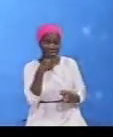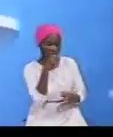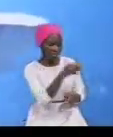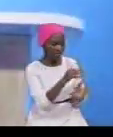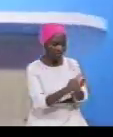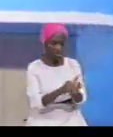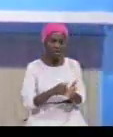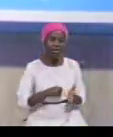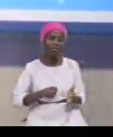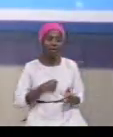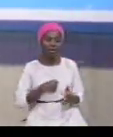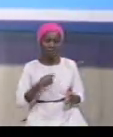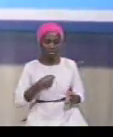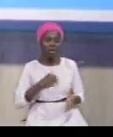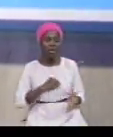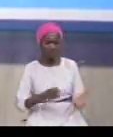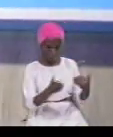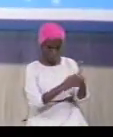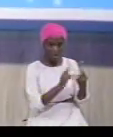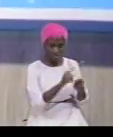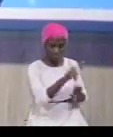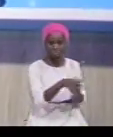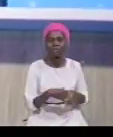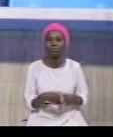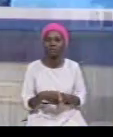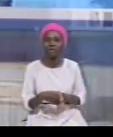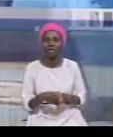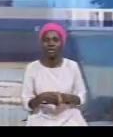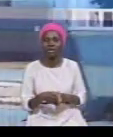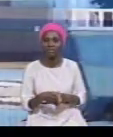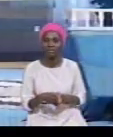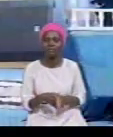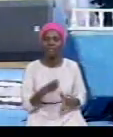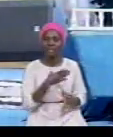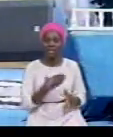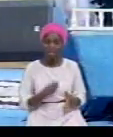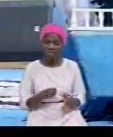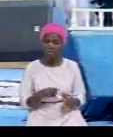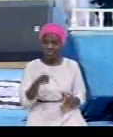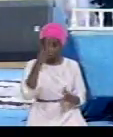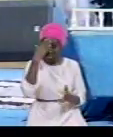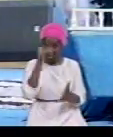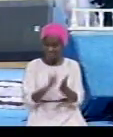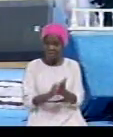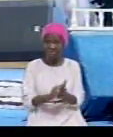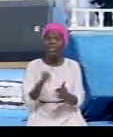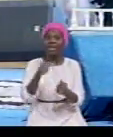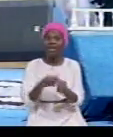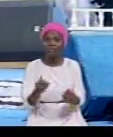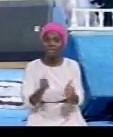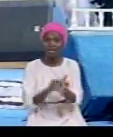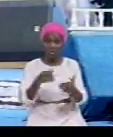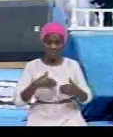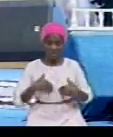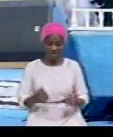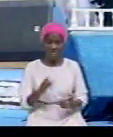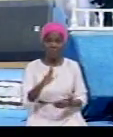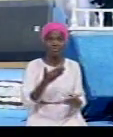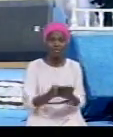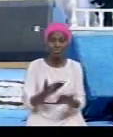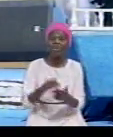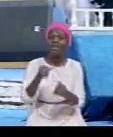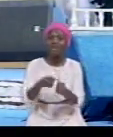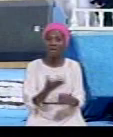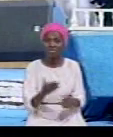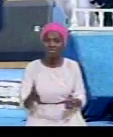take money, God's money, because everything you have now, you belong to God, the money belongs to God, everything belongs to God, and you go to